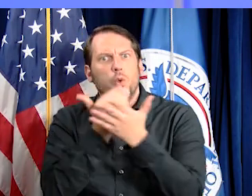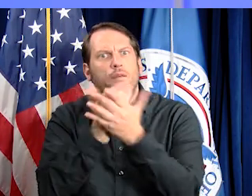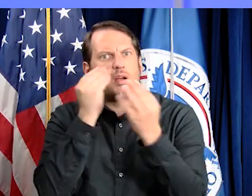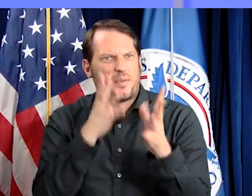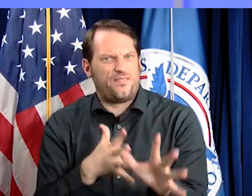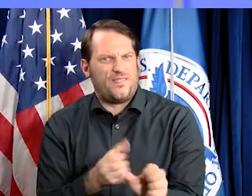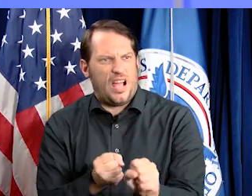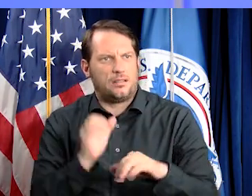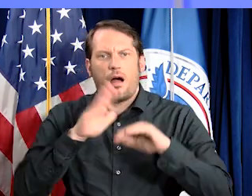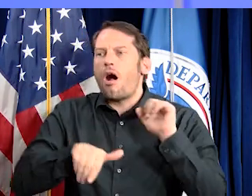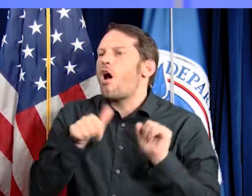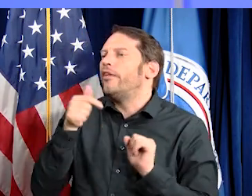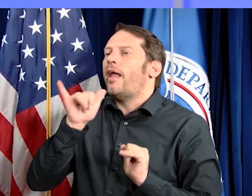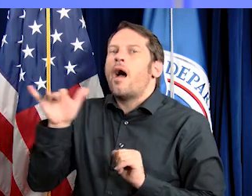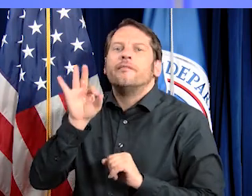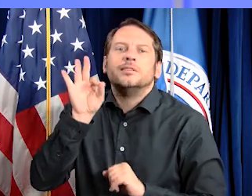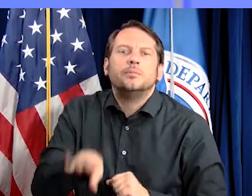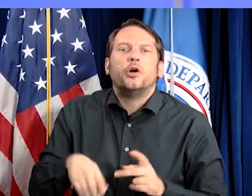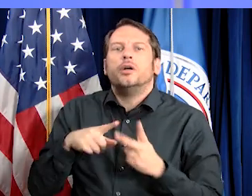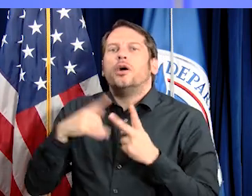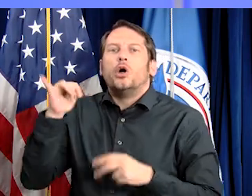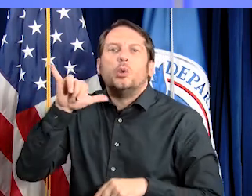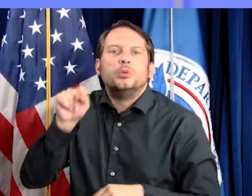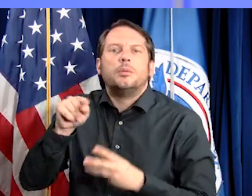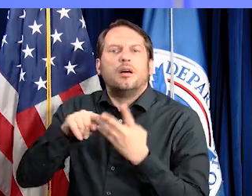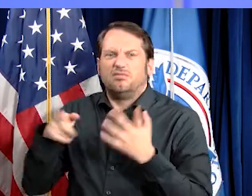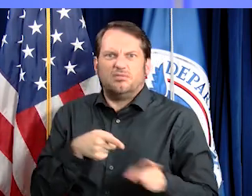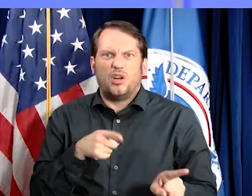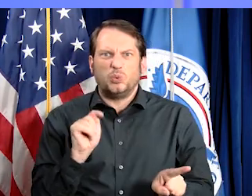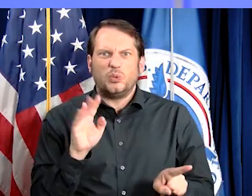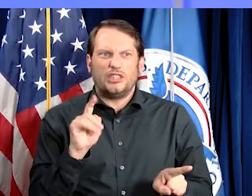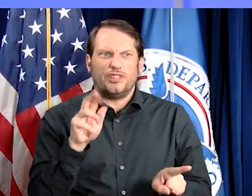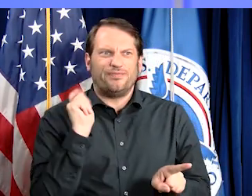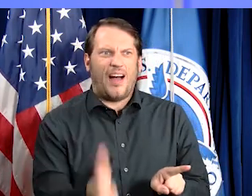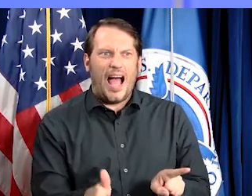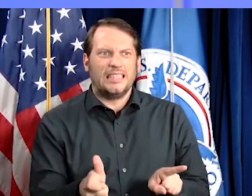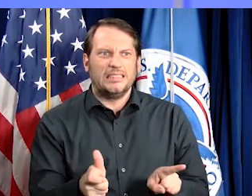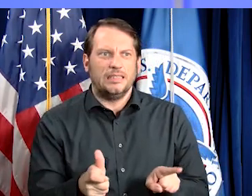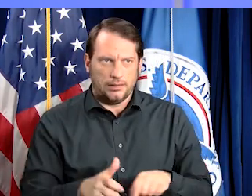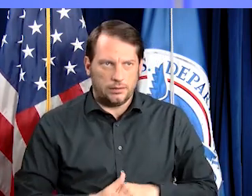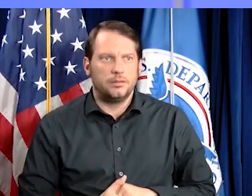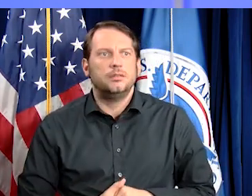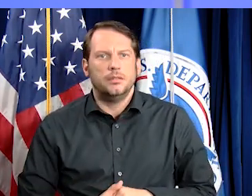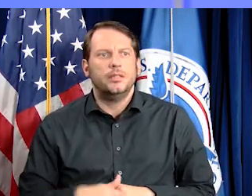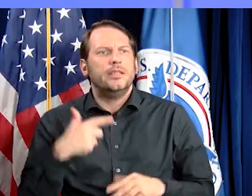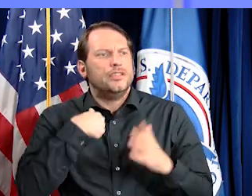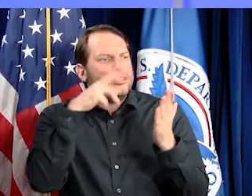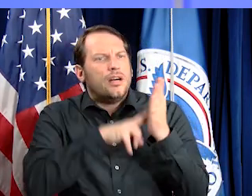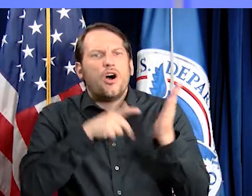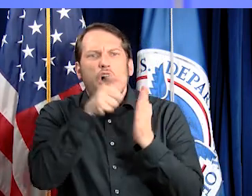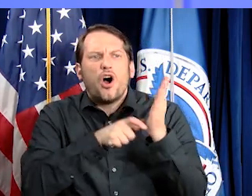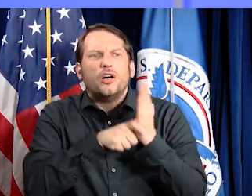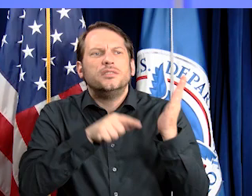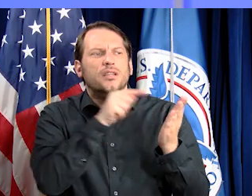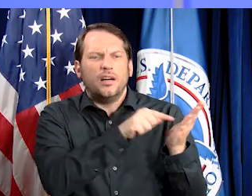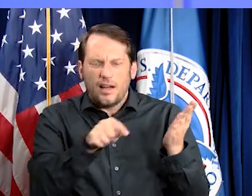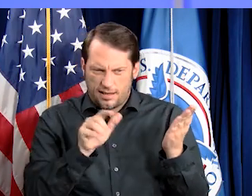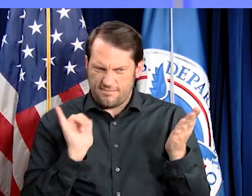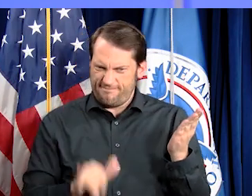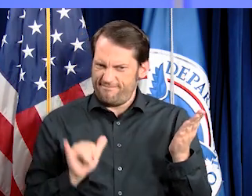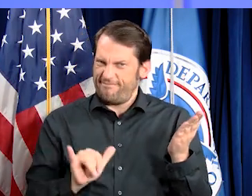I came across the Denver Channel News article that I was interviewed for, but also realized that it read from a